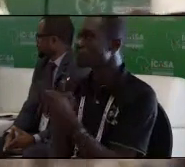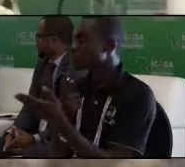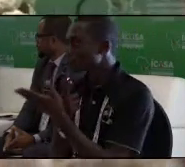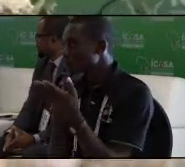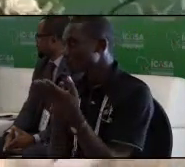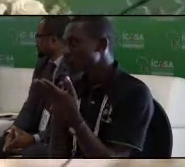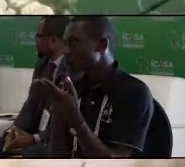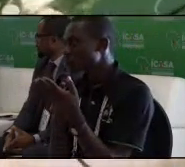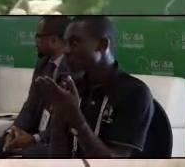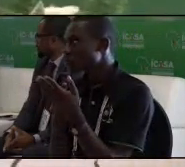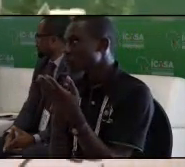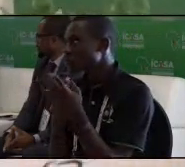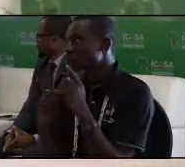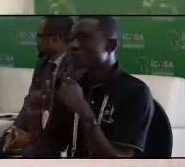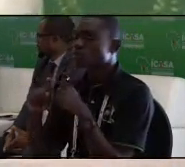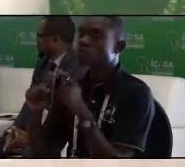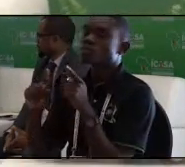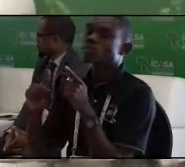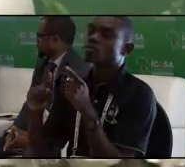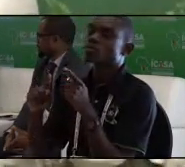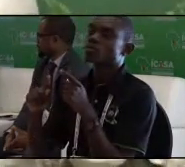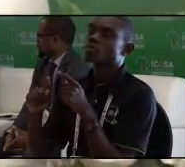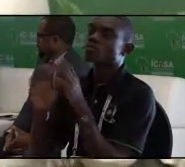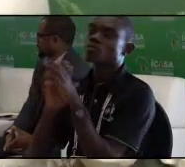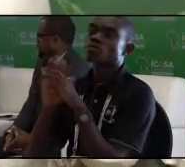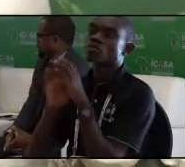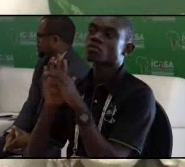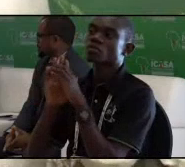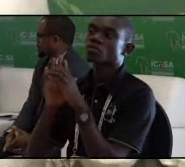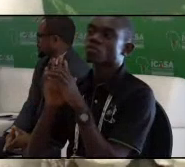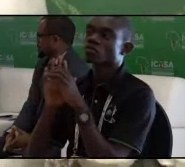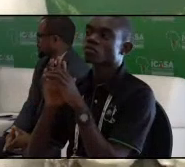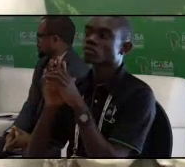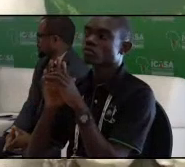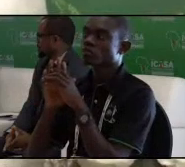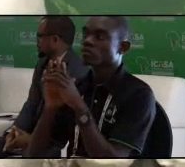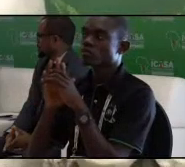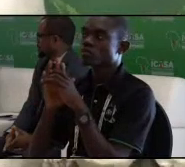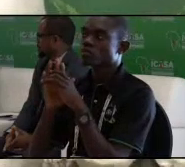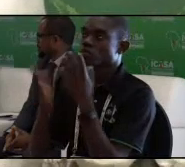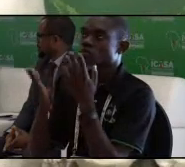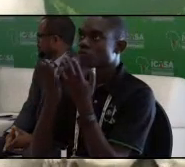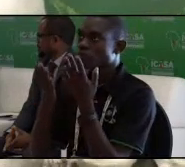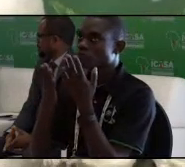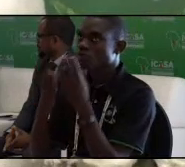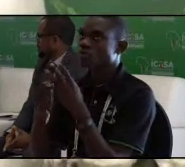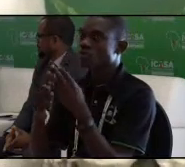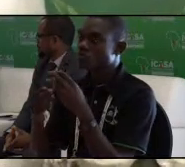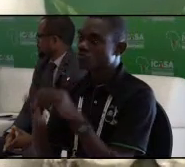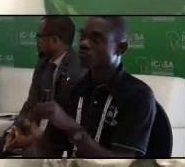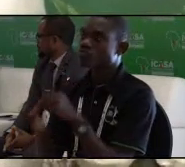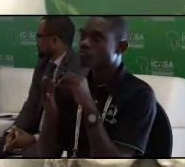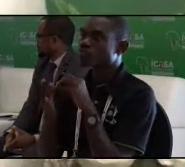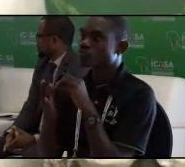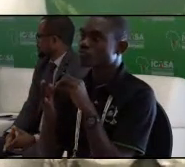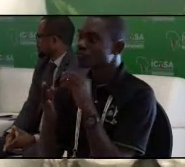oil fluid products. But as we have heard from both countries, from the representatives, there's currently not really a choice,